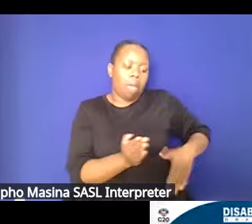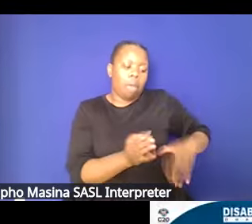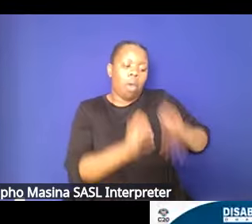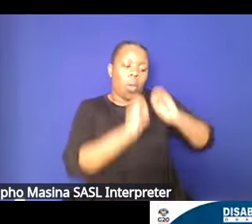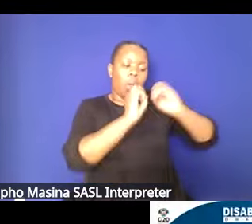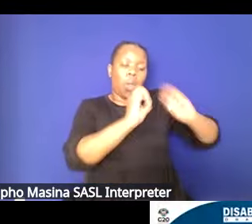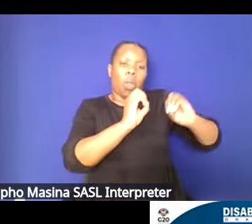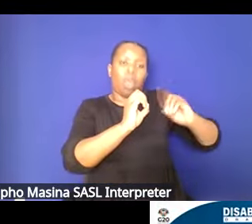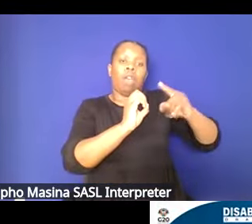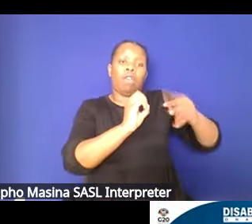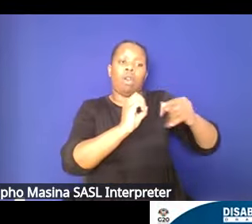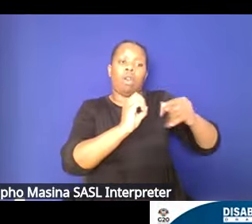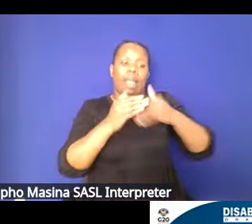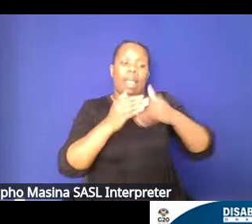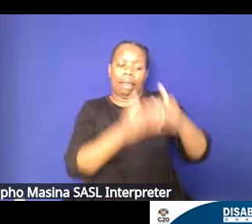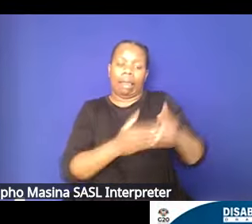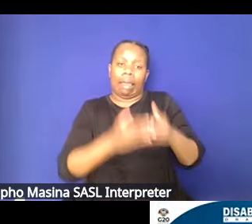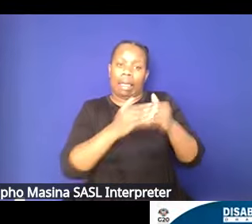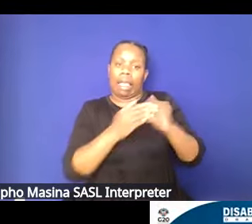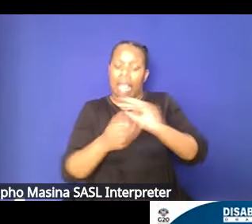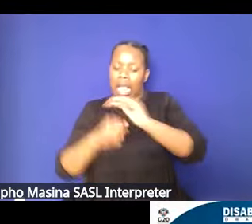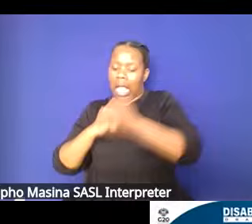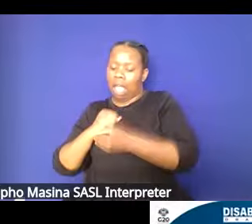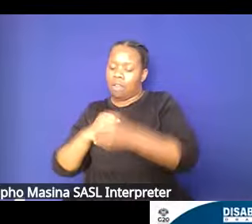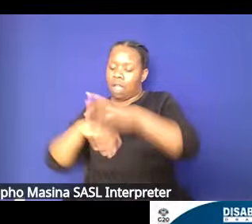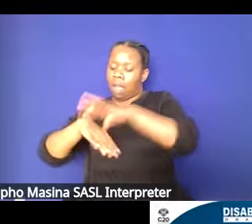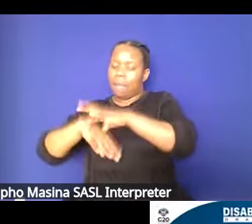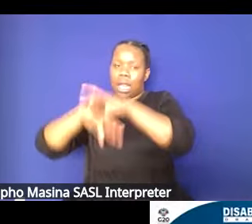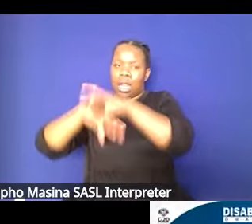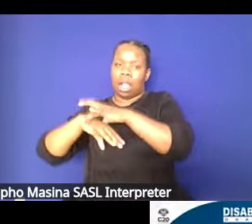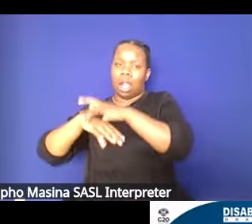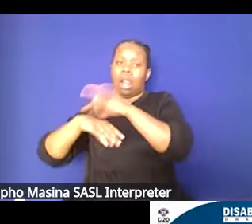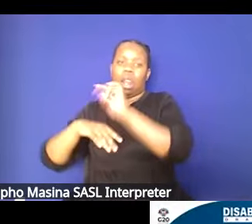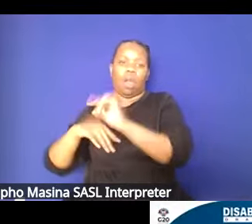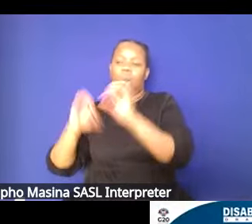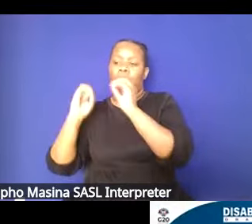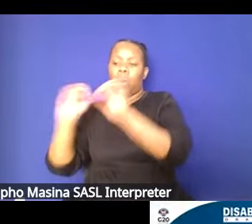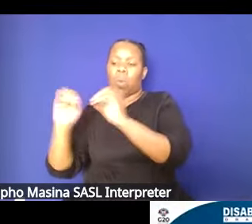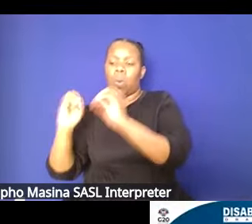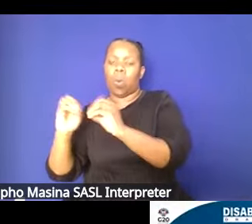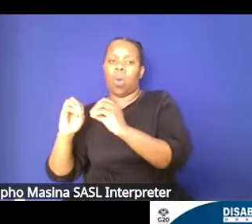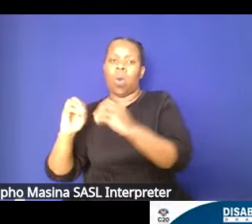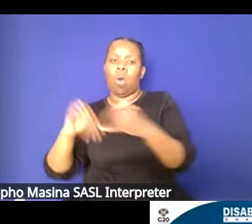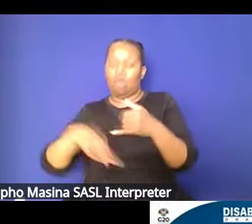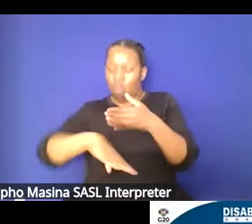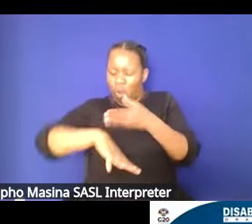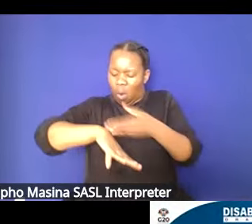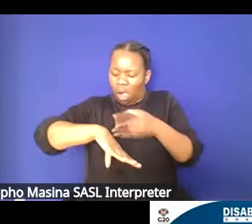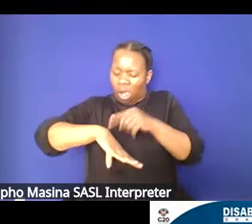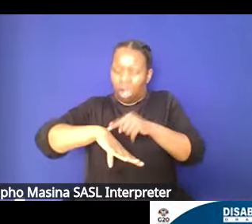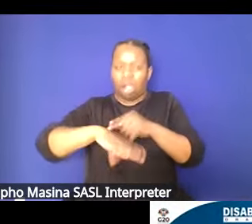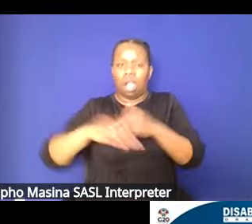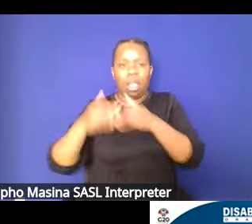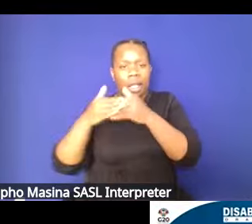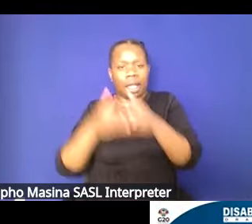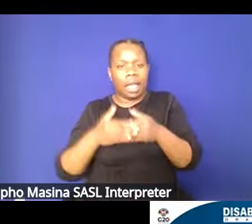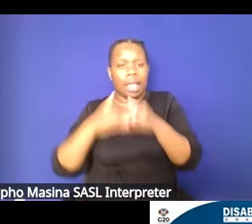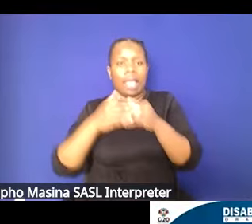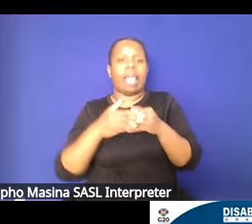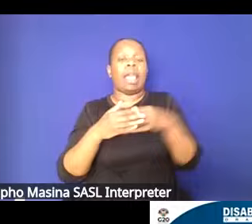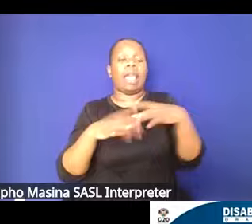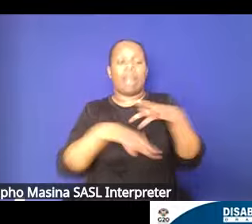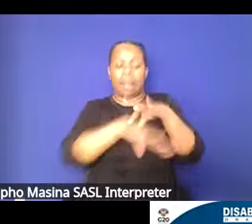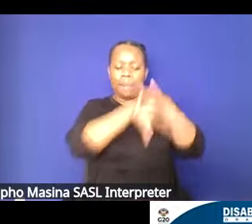cost not covered by the medical aids, such as wound care supplies, medical equipment, and